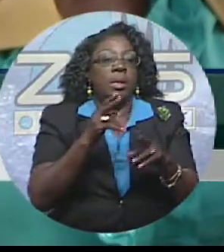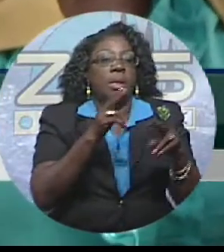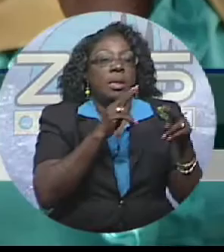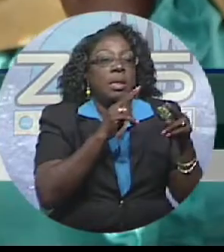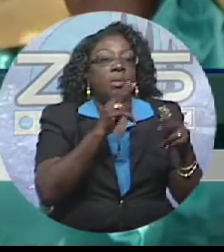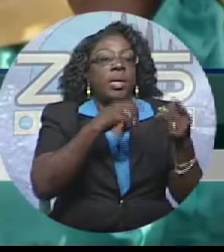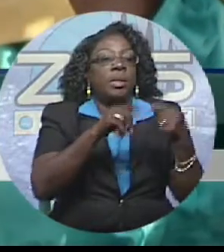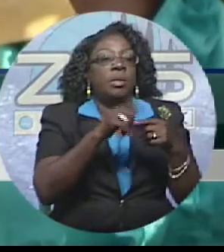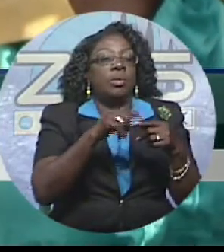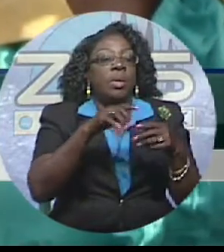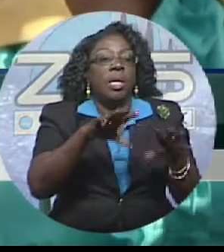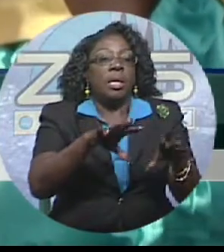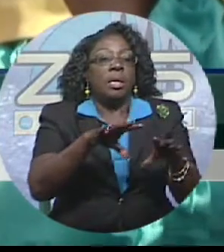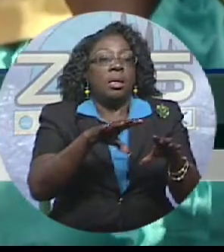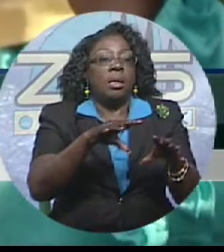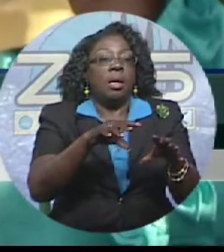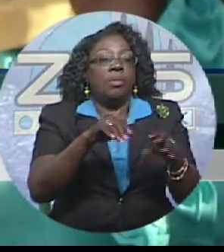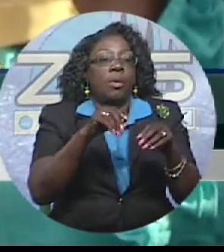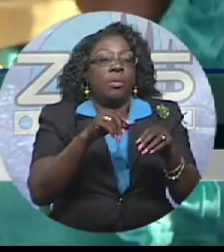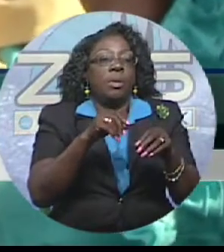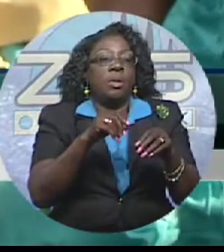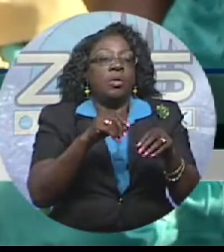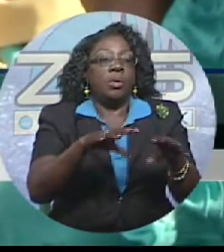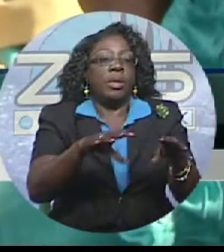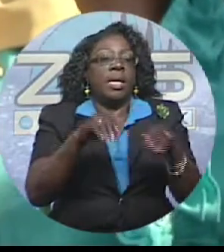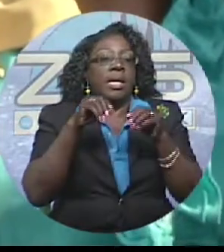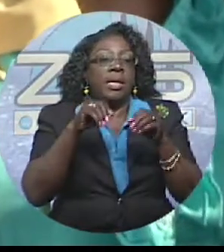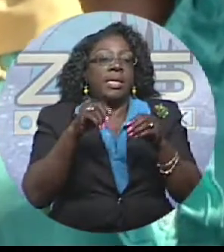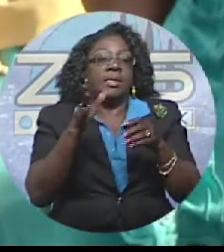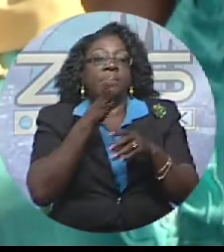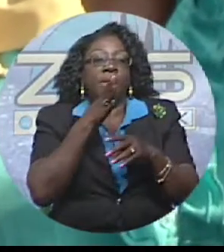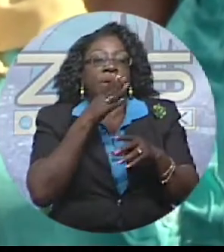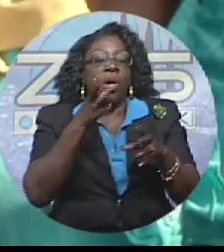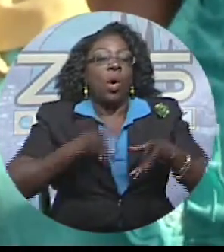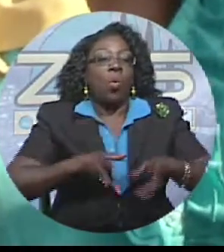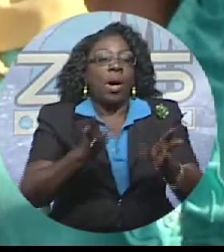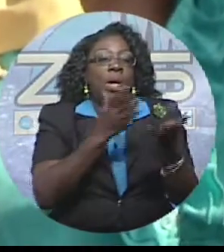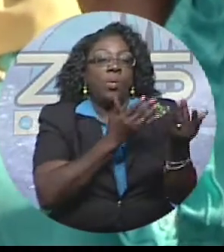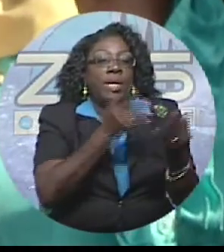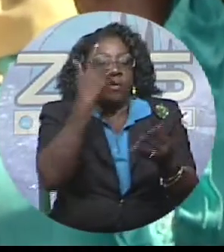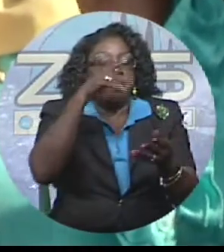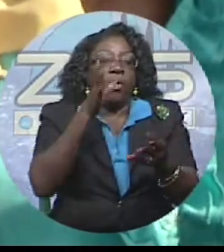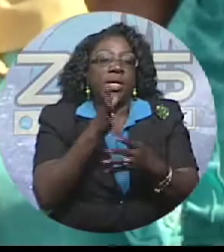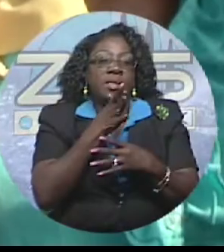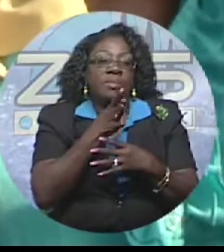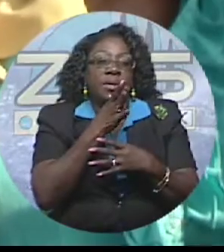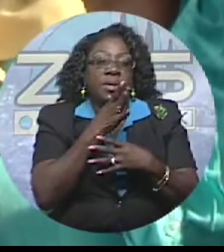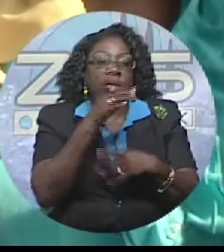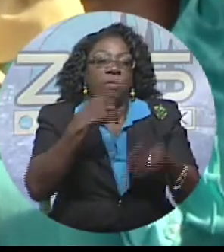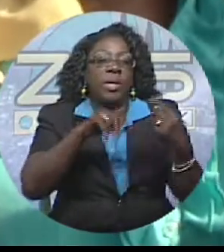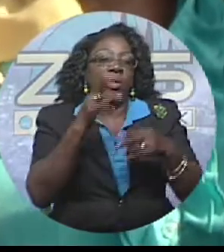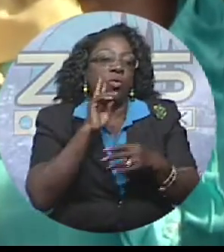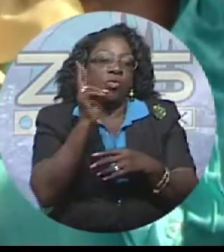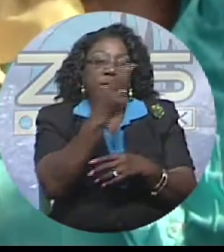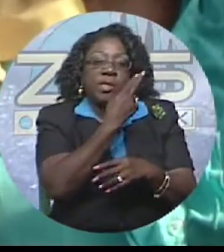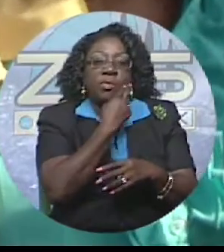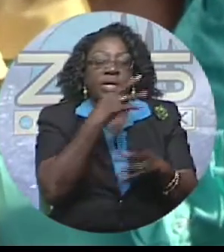mother. While waiting for her, he went next door to the restaurant to get some